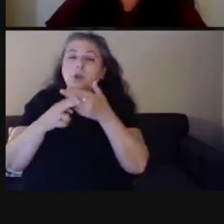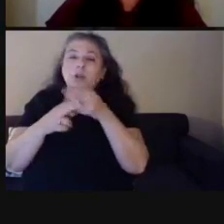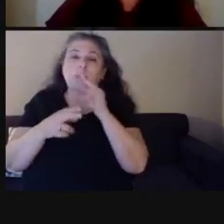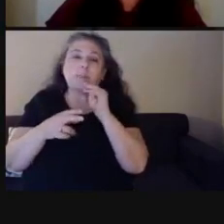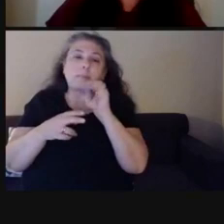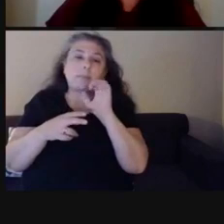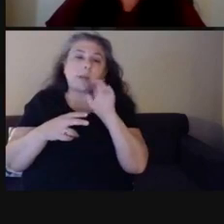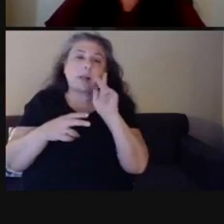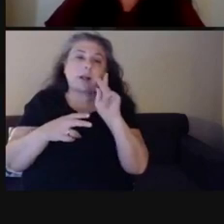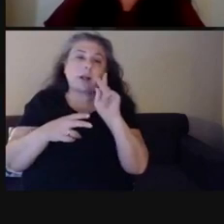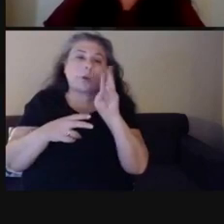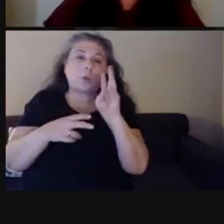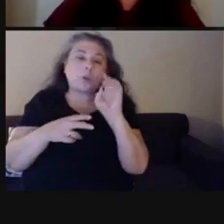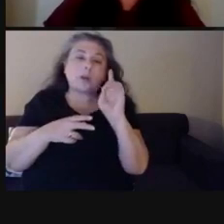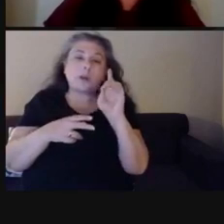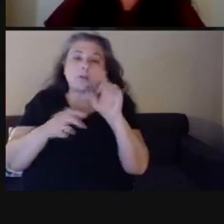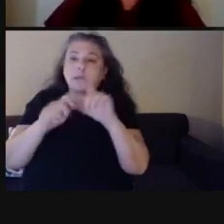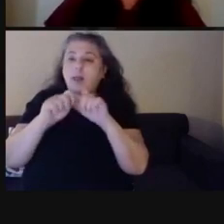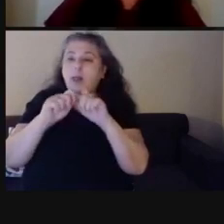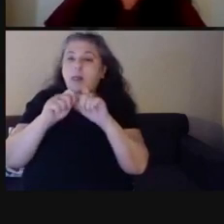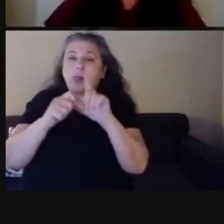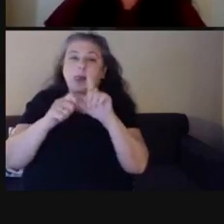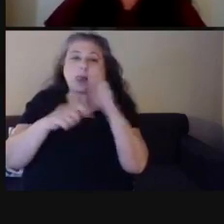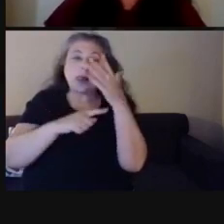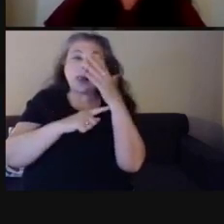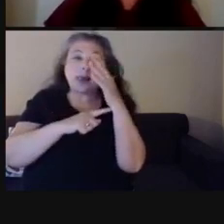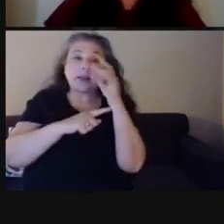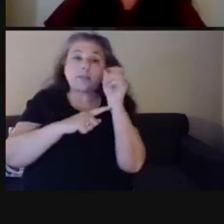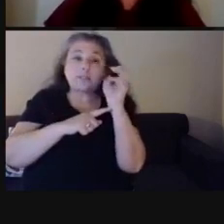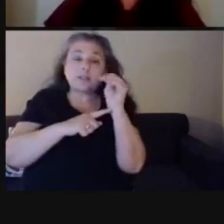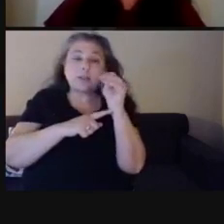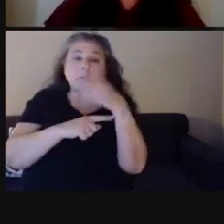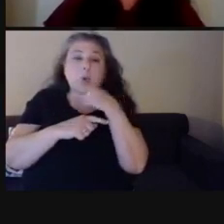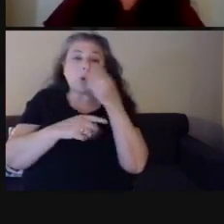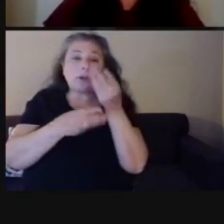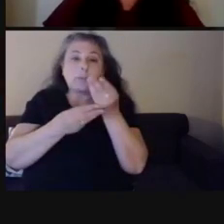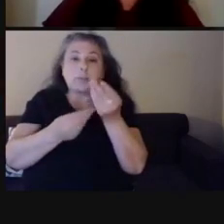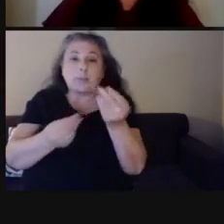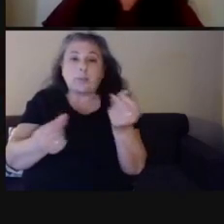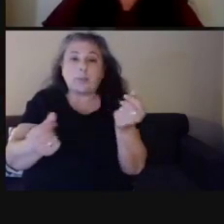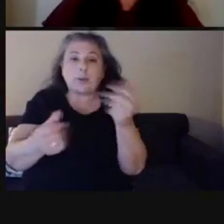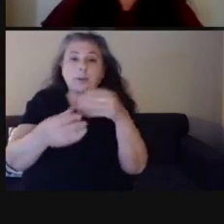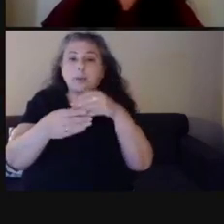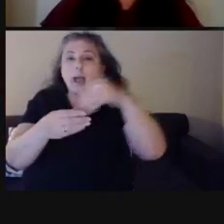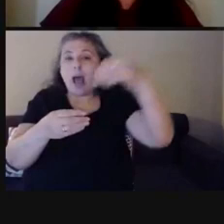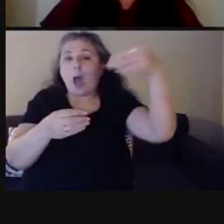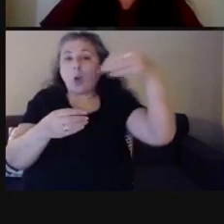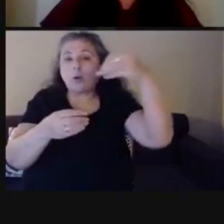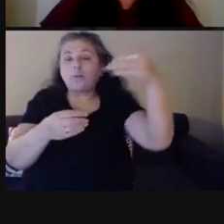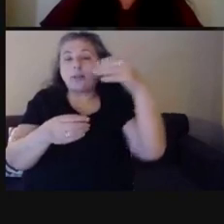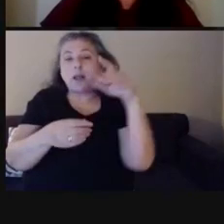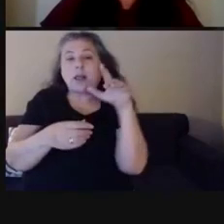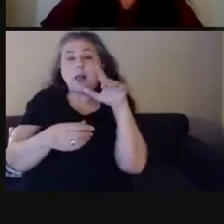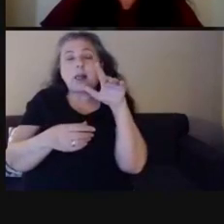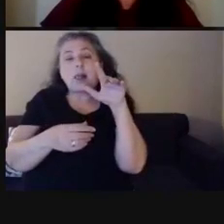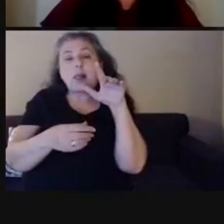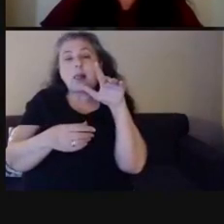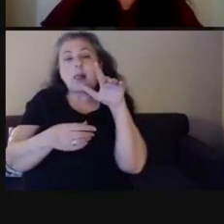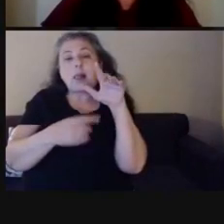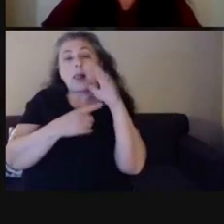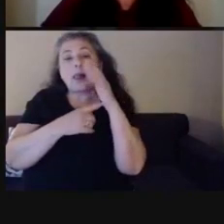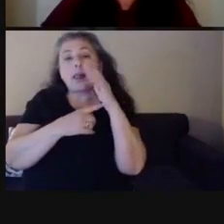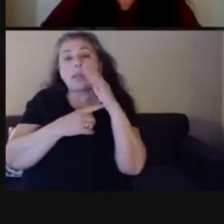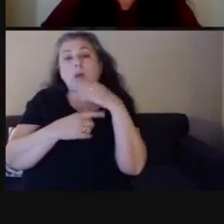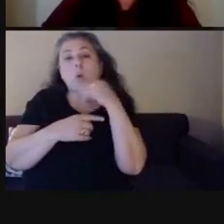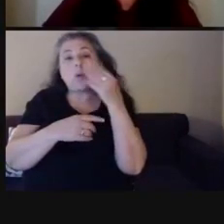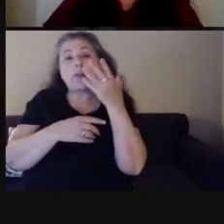tear a leaf or a stem, there's this white substance that comes out of the leaves. That white substance you can